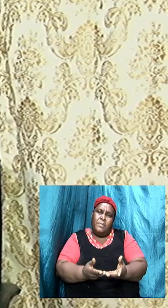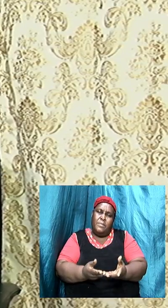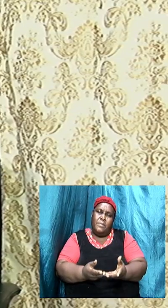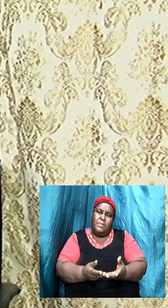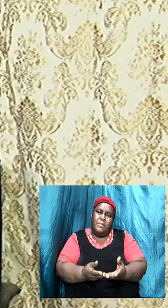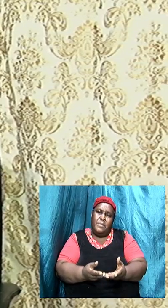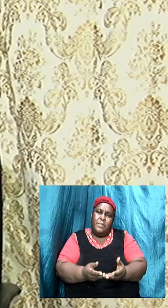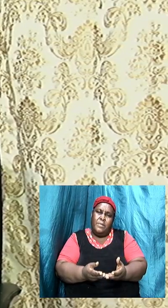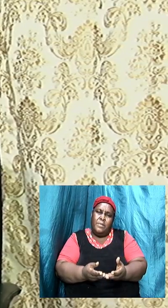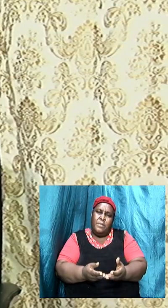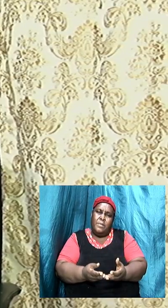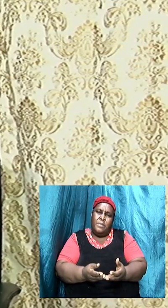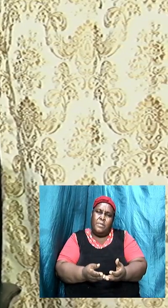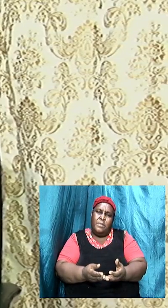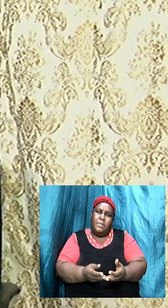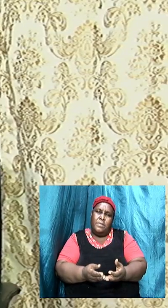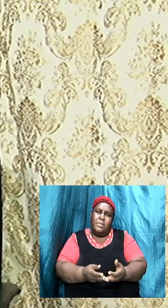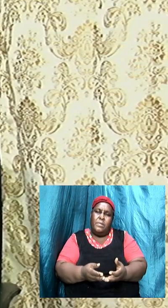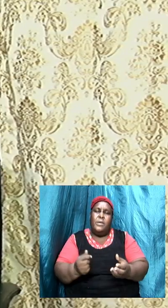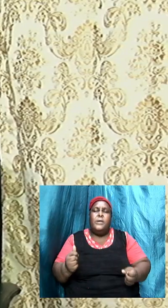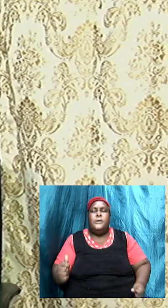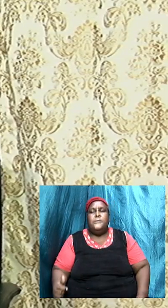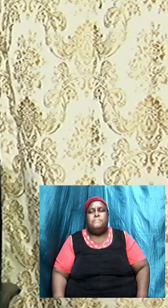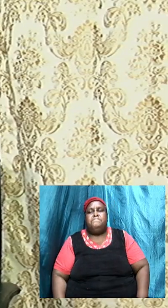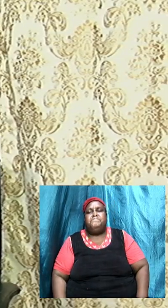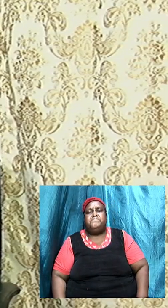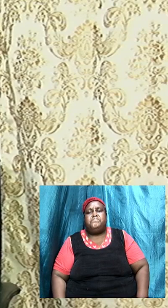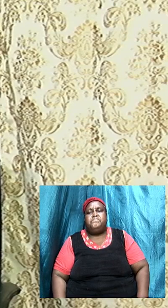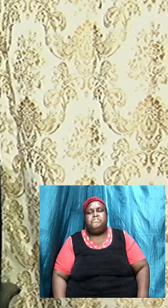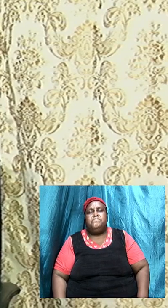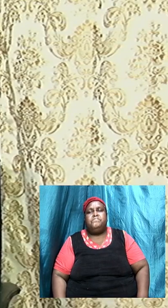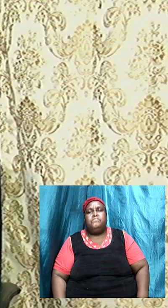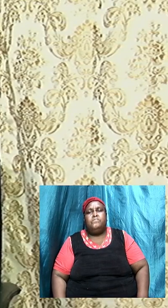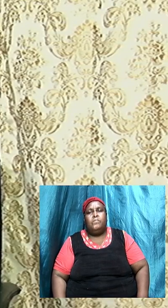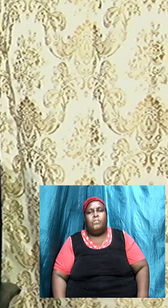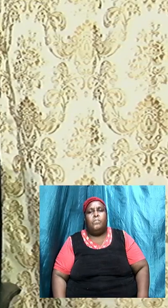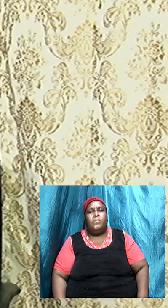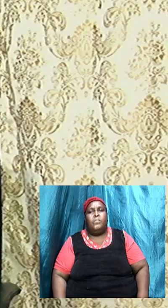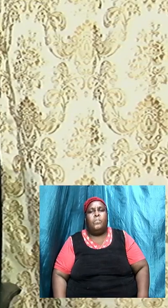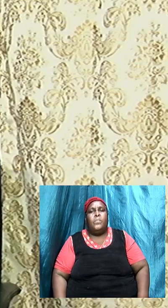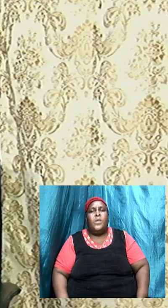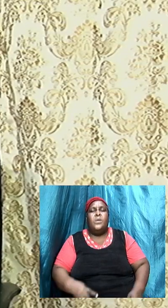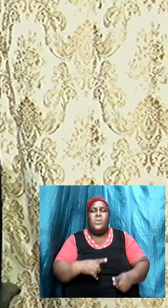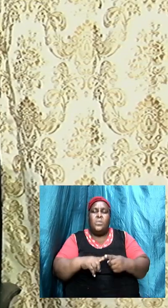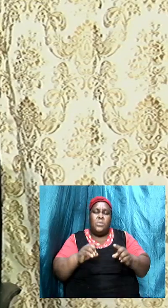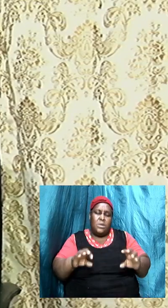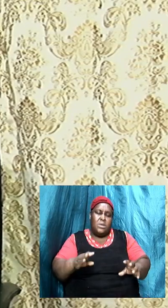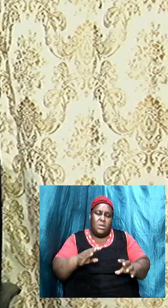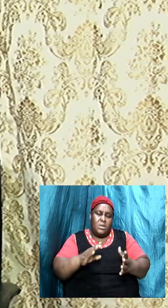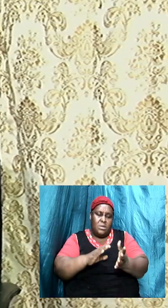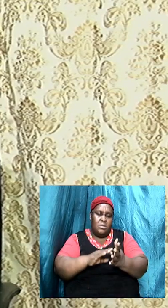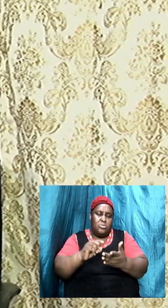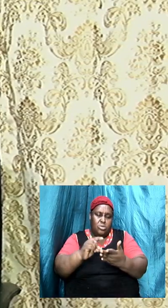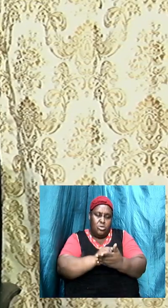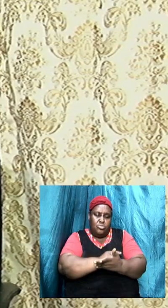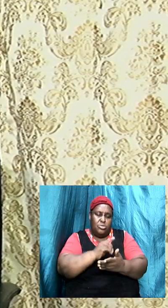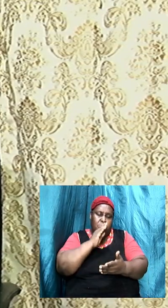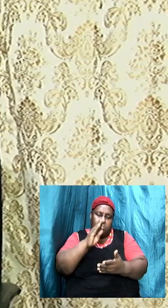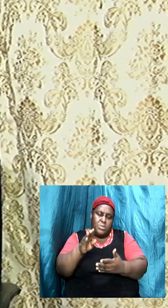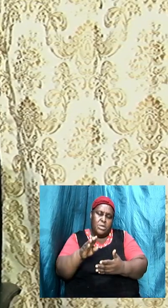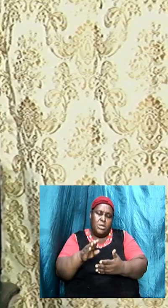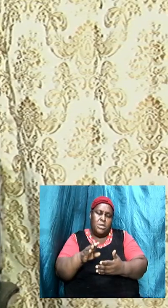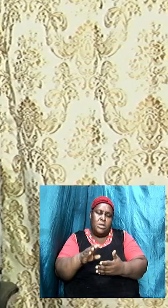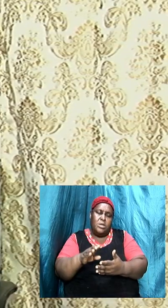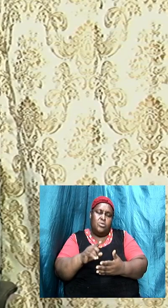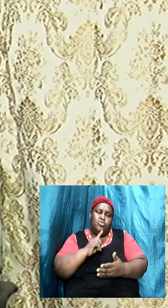Or it can be biblical. So when can a doctrine be truly biblical?